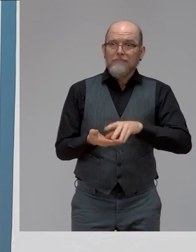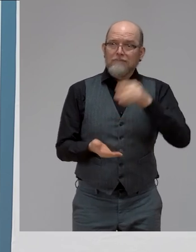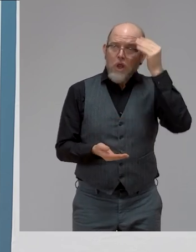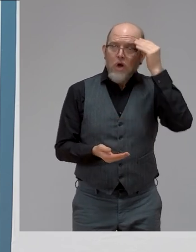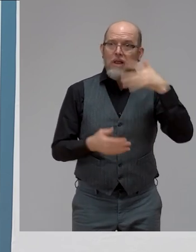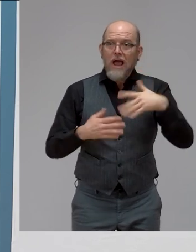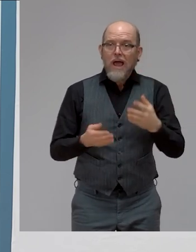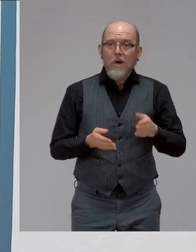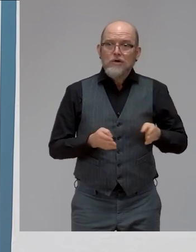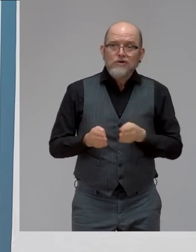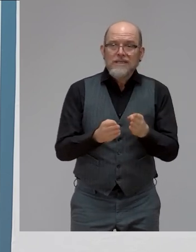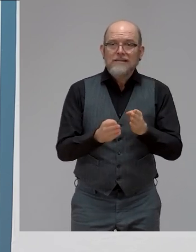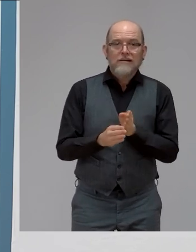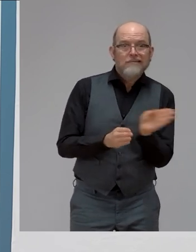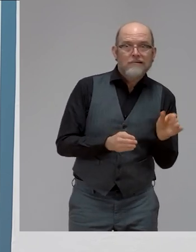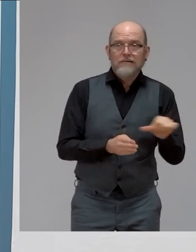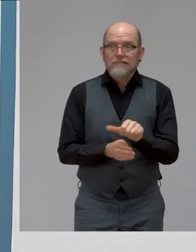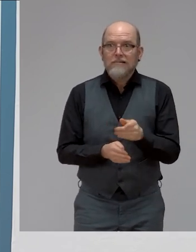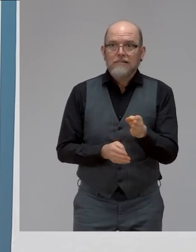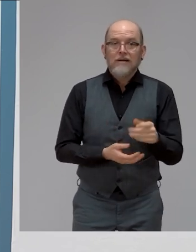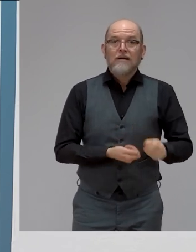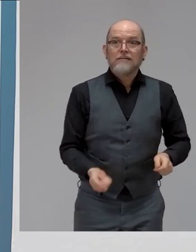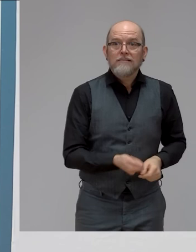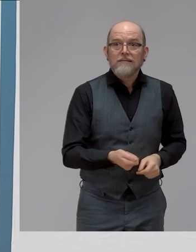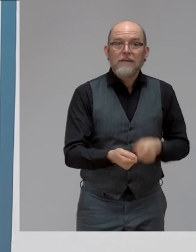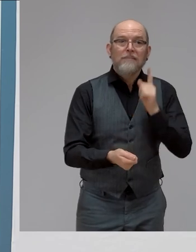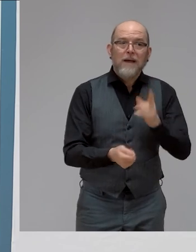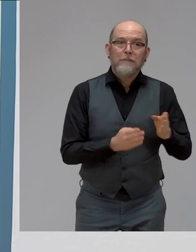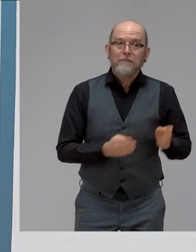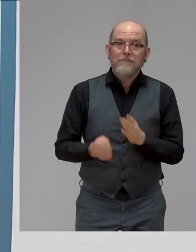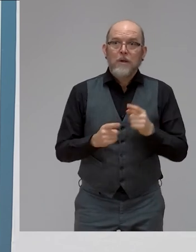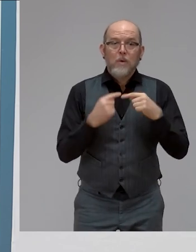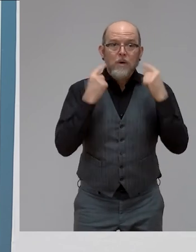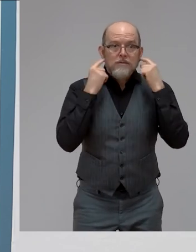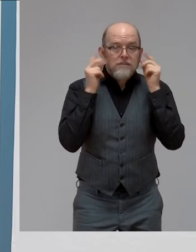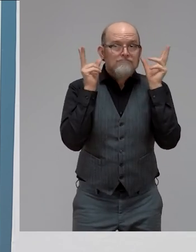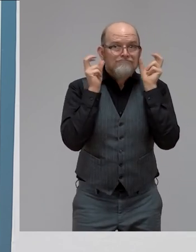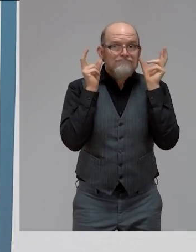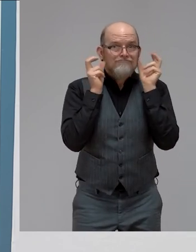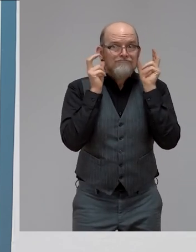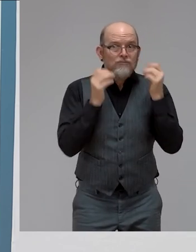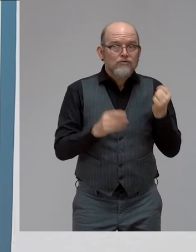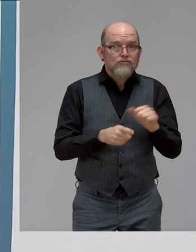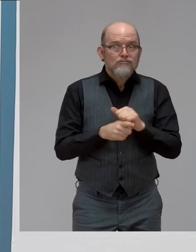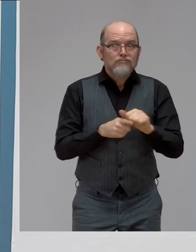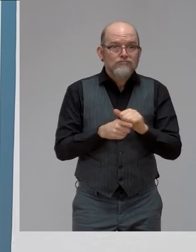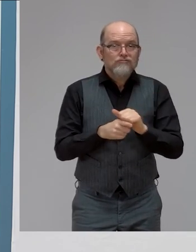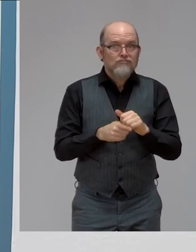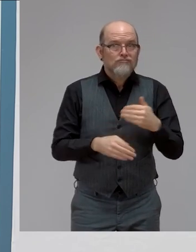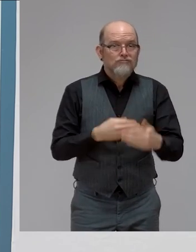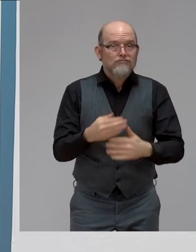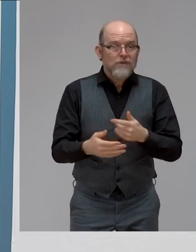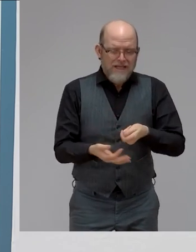There, the use of the white cane is taught, and also important ways, such as the